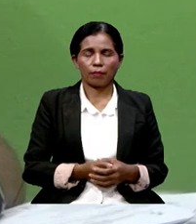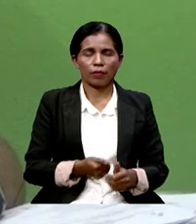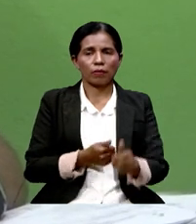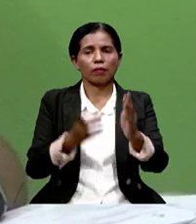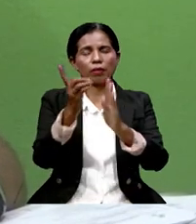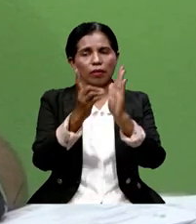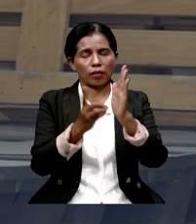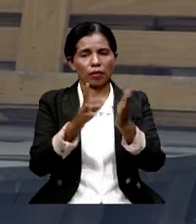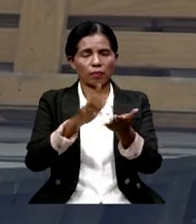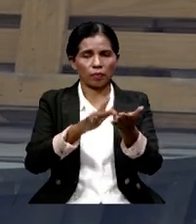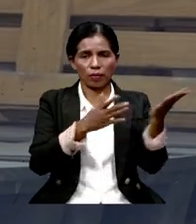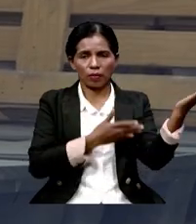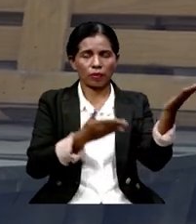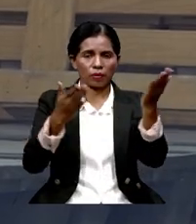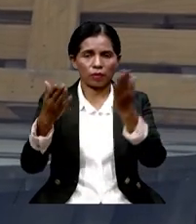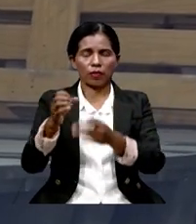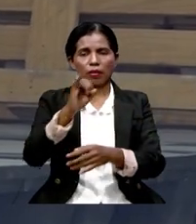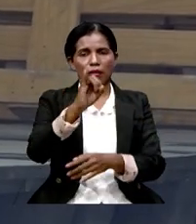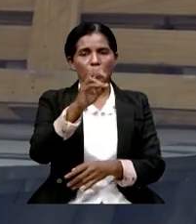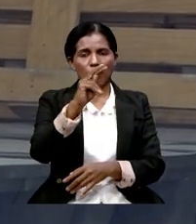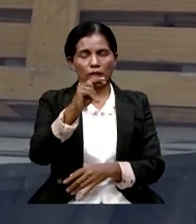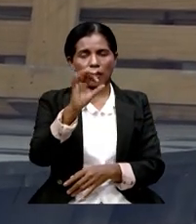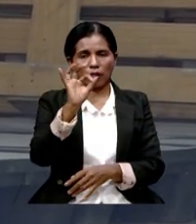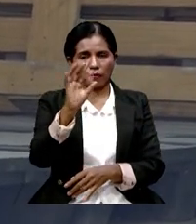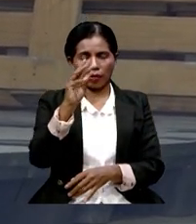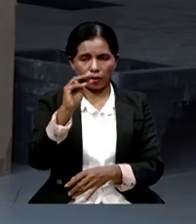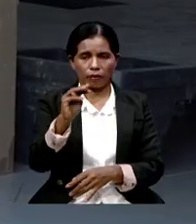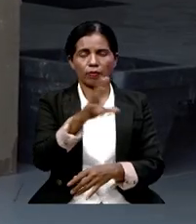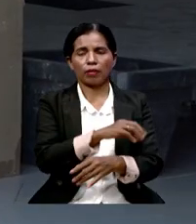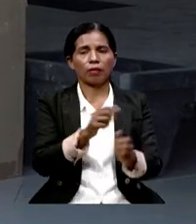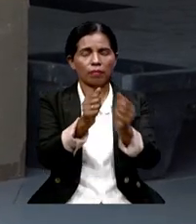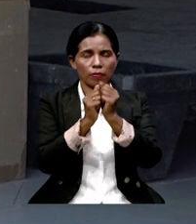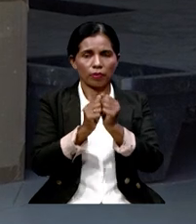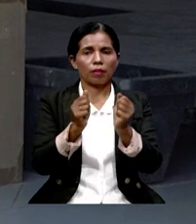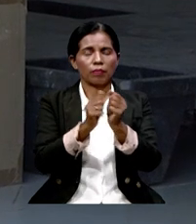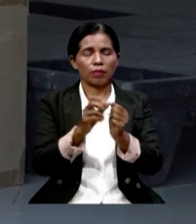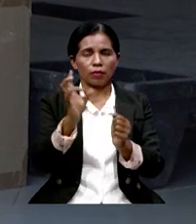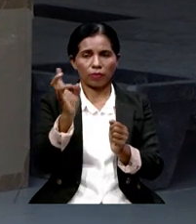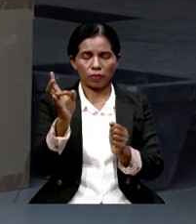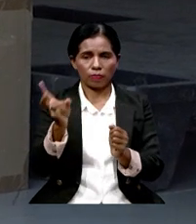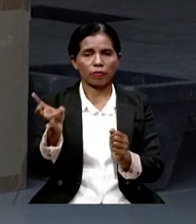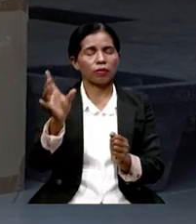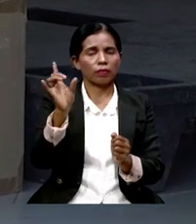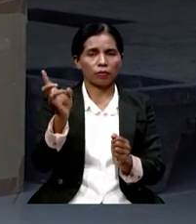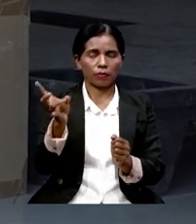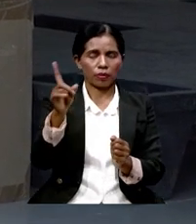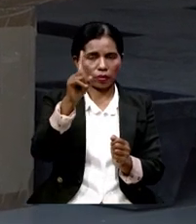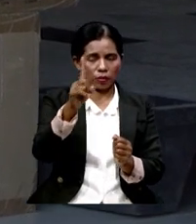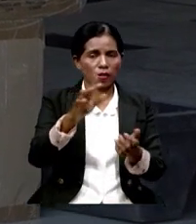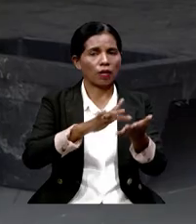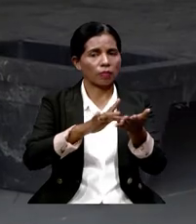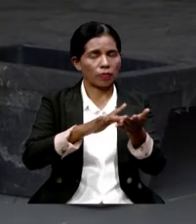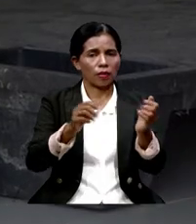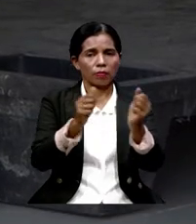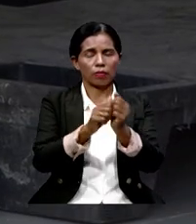sa Aimoruk ne betama ona yarmazen Instituto Nacional Farmacia no produto médico hamutuk item hitunulu resinida Usi numero ne Aimoruk